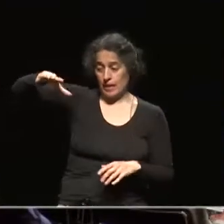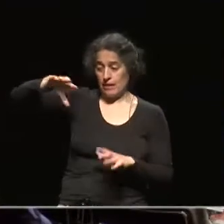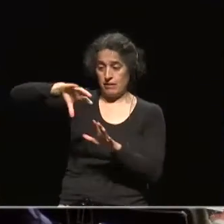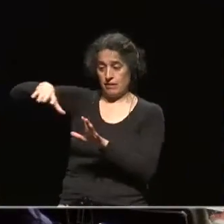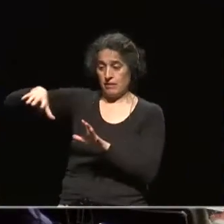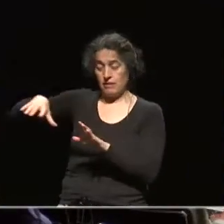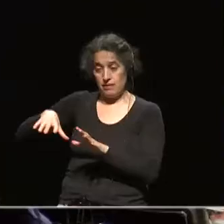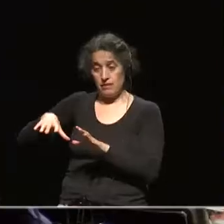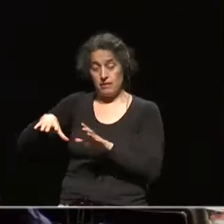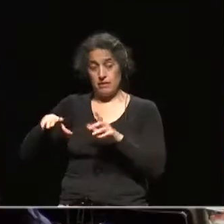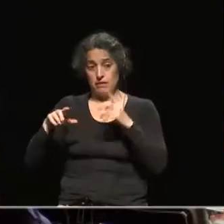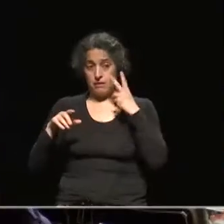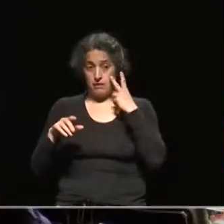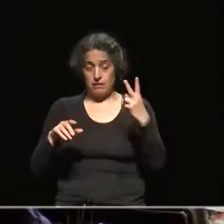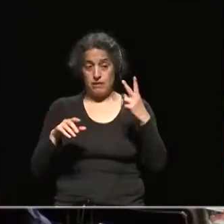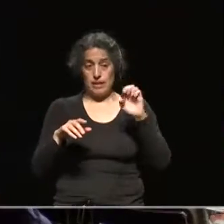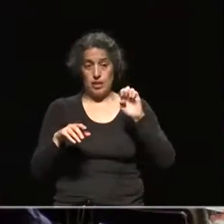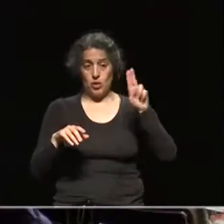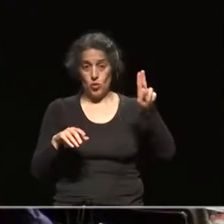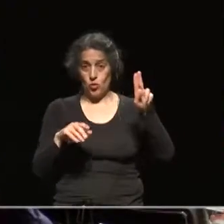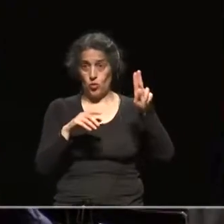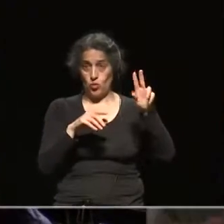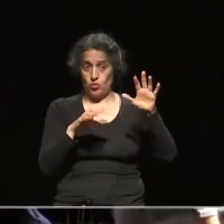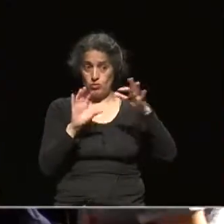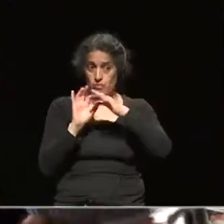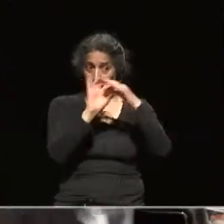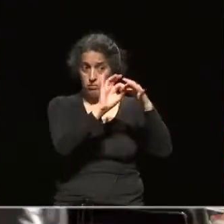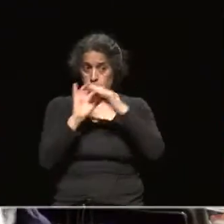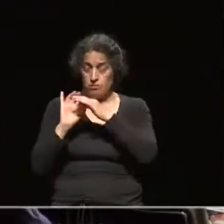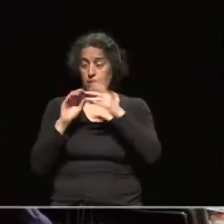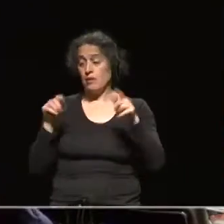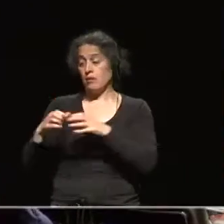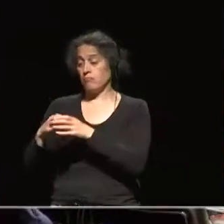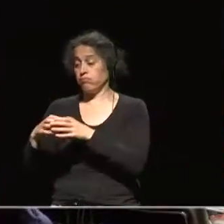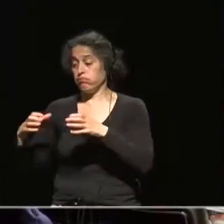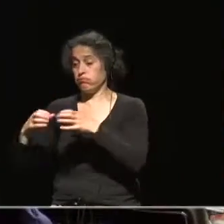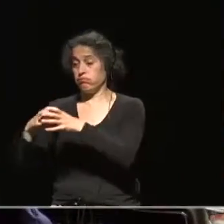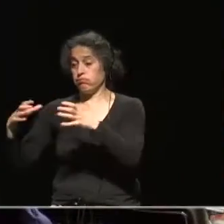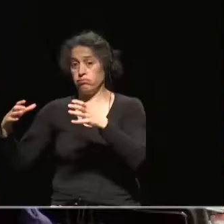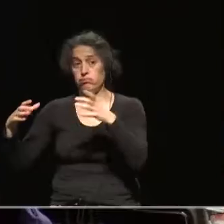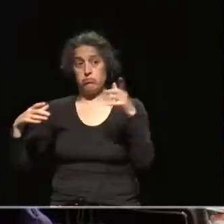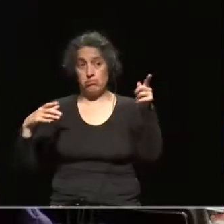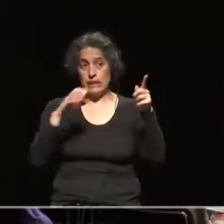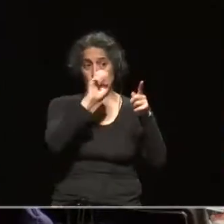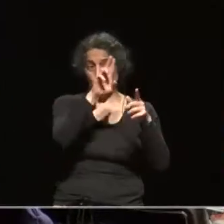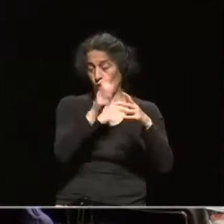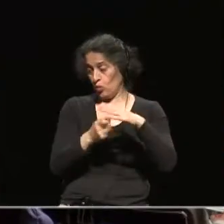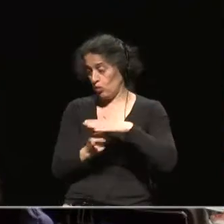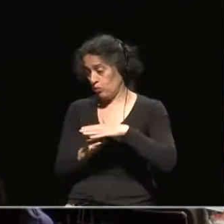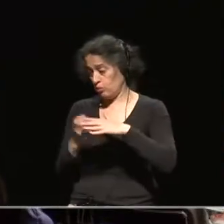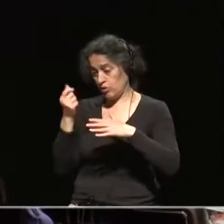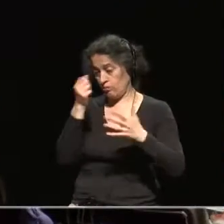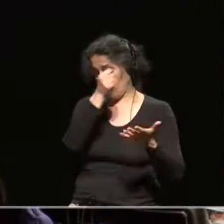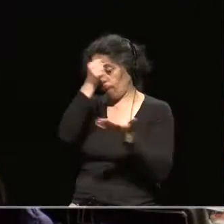Union? If we answer this question first, then we could address the second question. What is the position of the